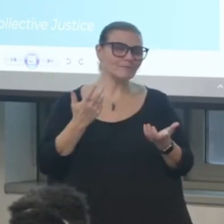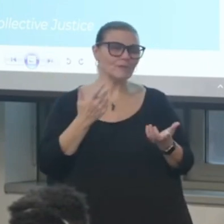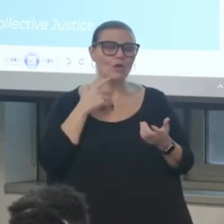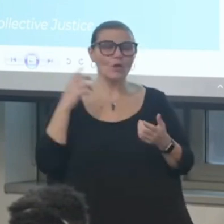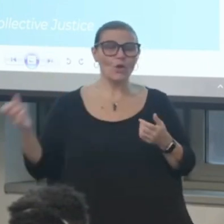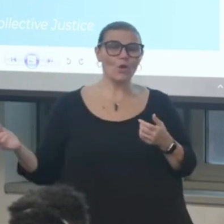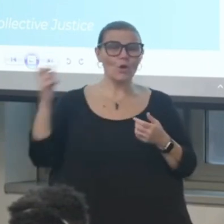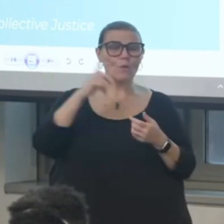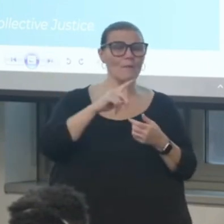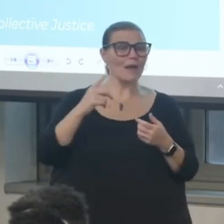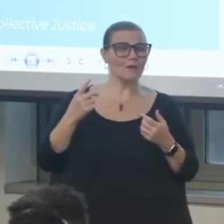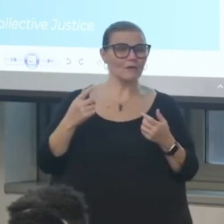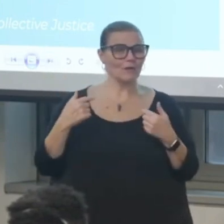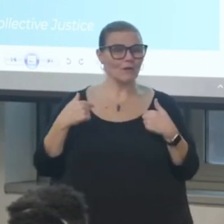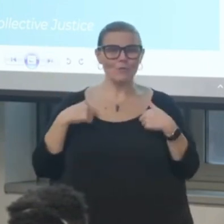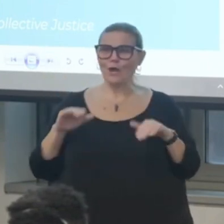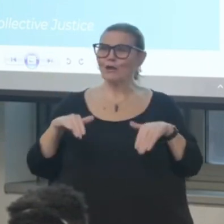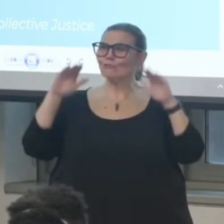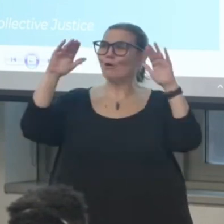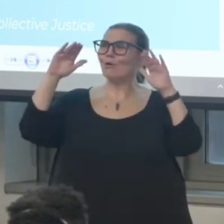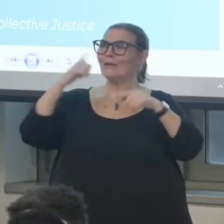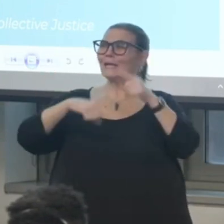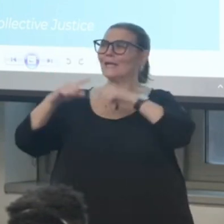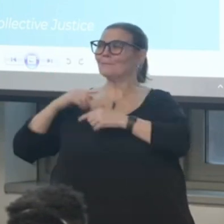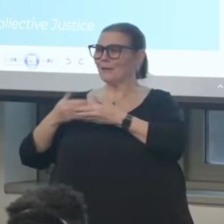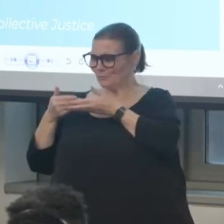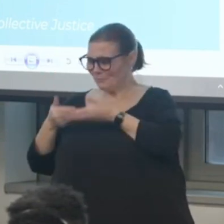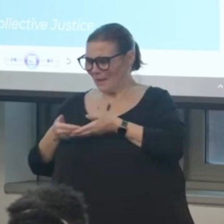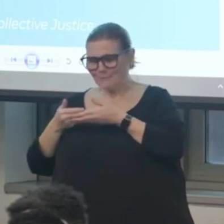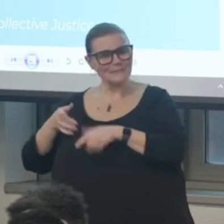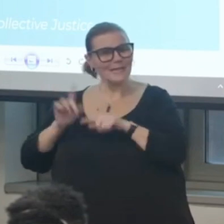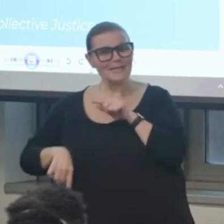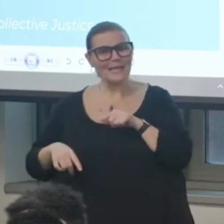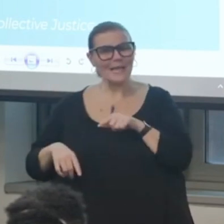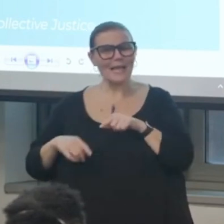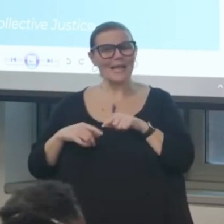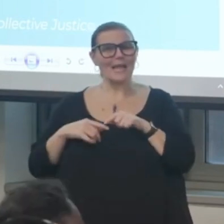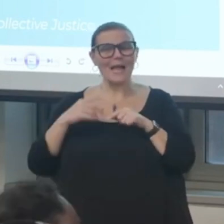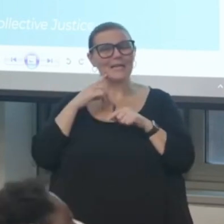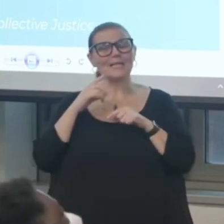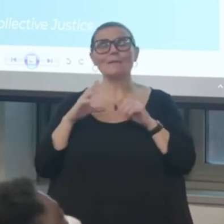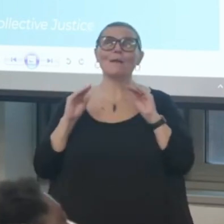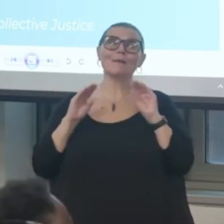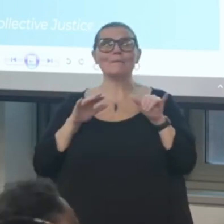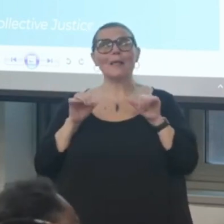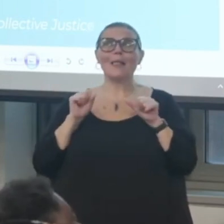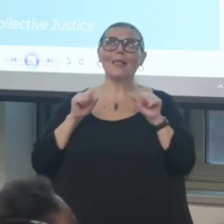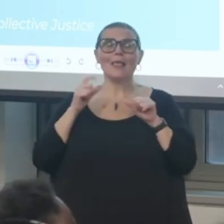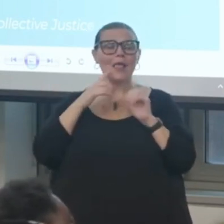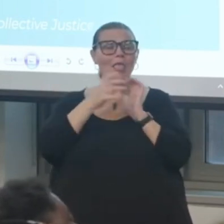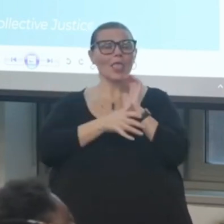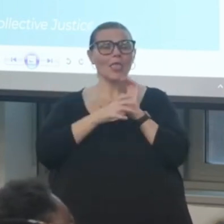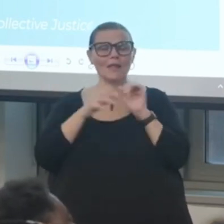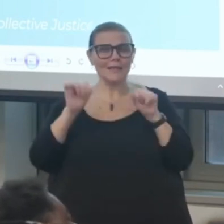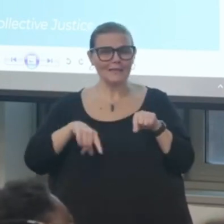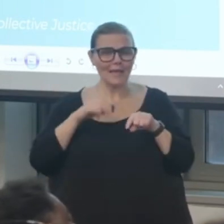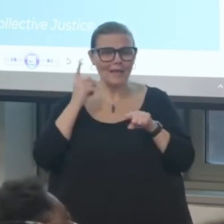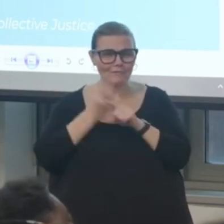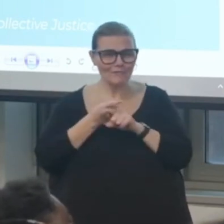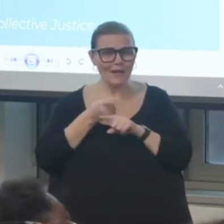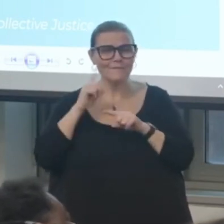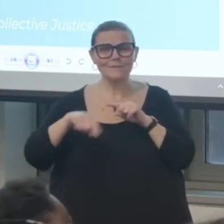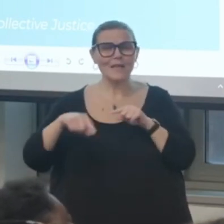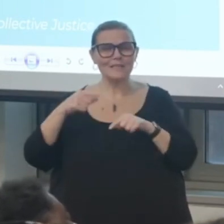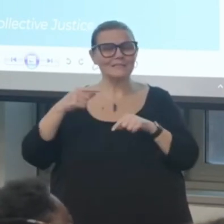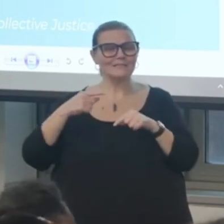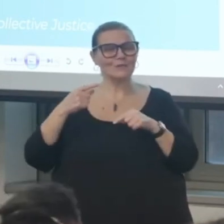restore to when we are babies. Like, we're grown. We can't restore to when we're babies. We can't just, like, babble and poop ourselves all day, right? Like, there's not a